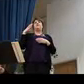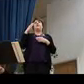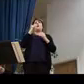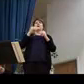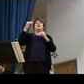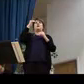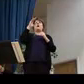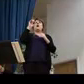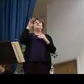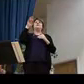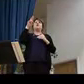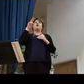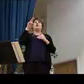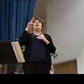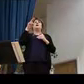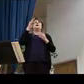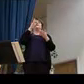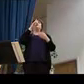Gould.